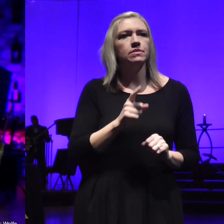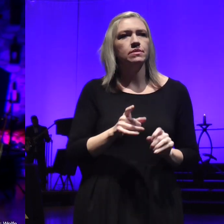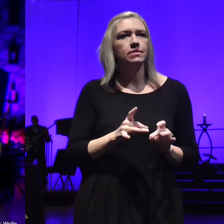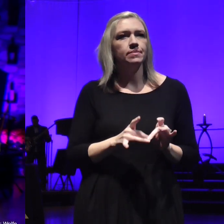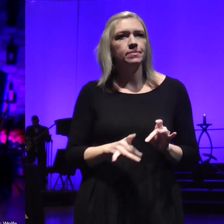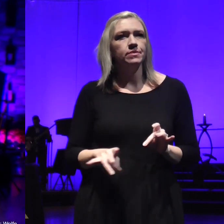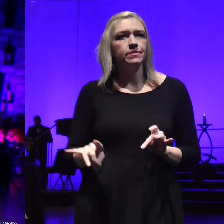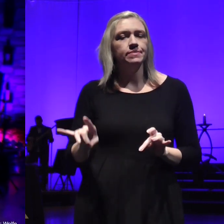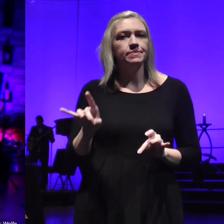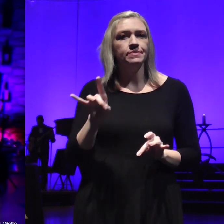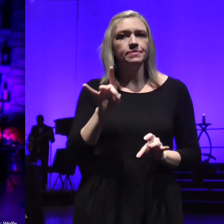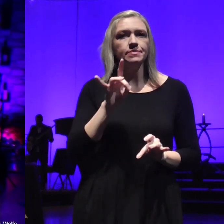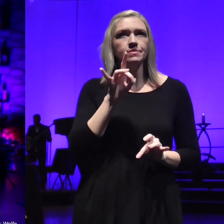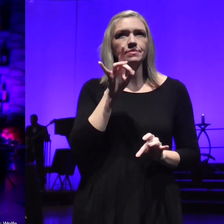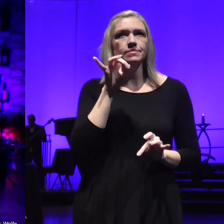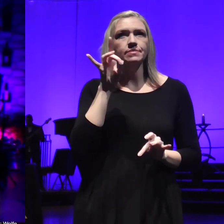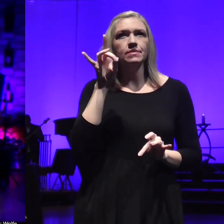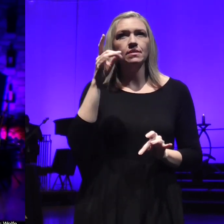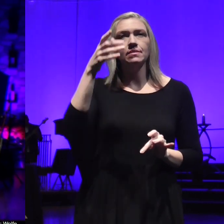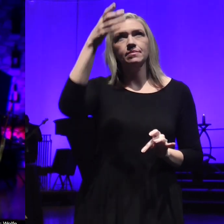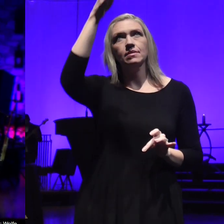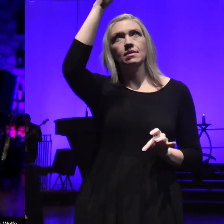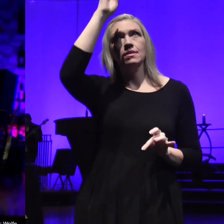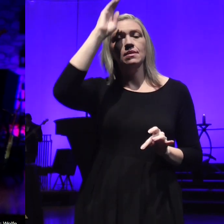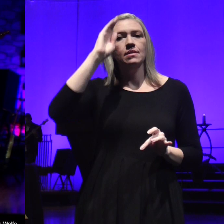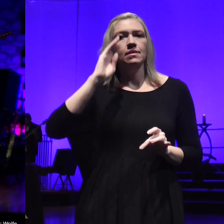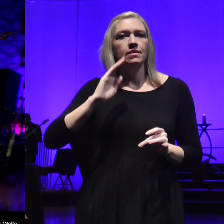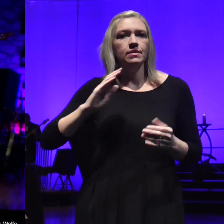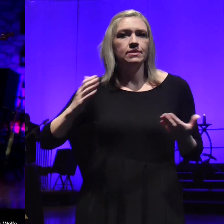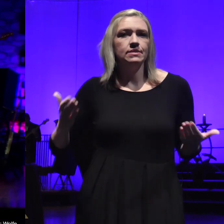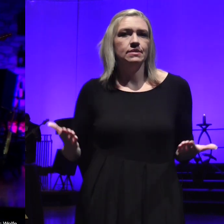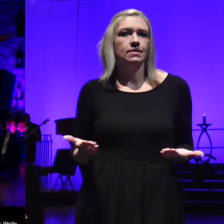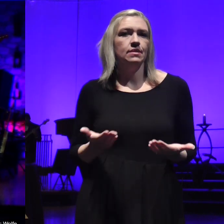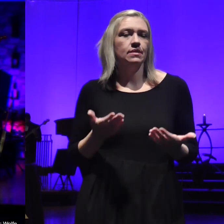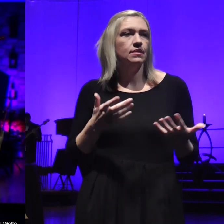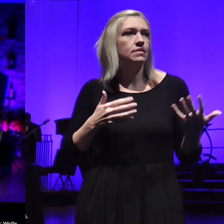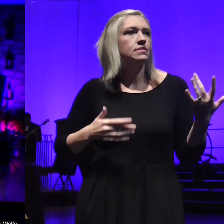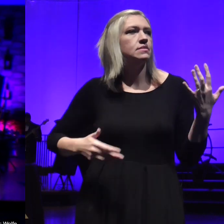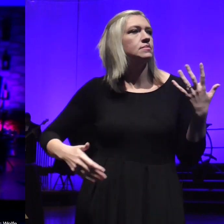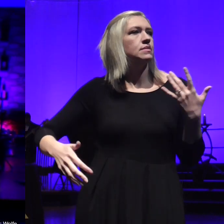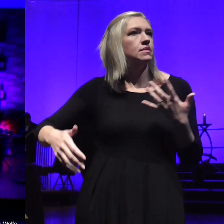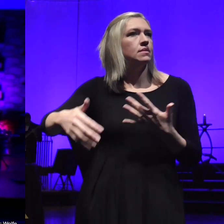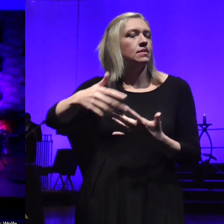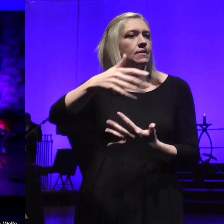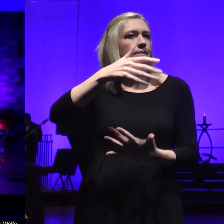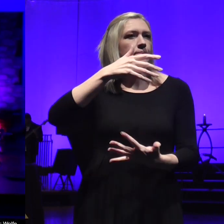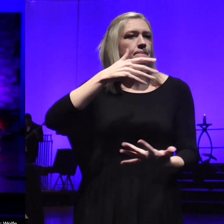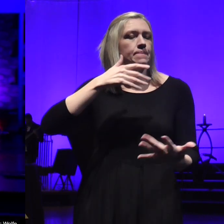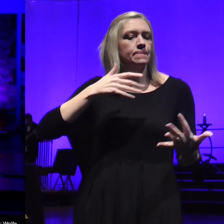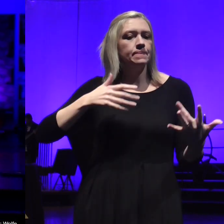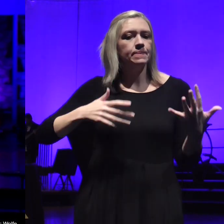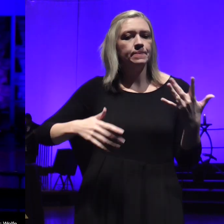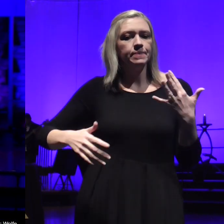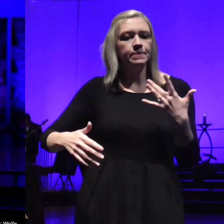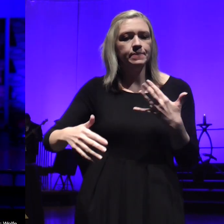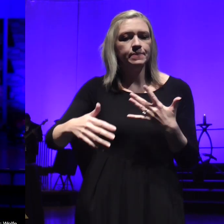Surely the presence of God is in this